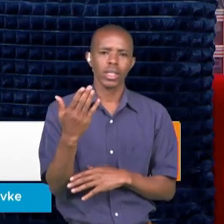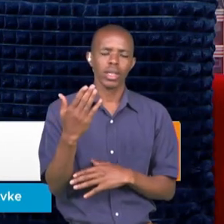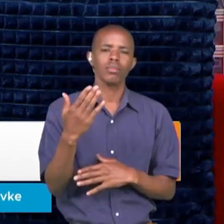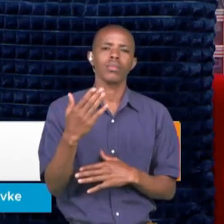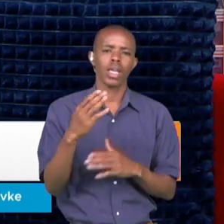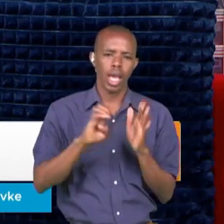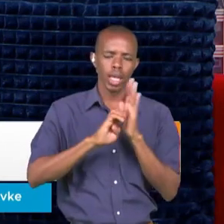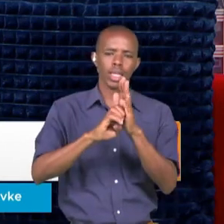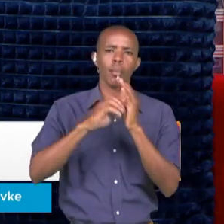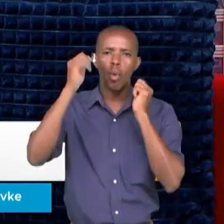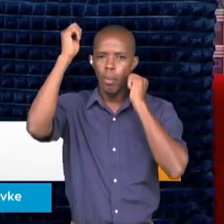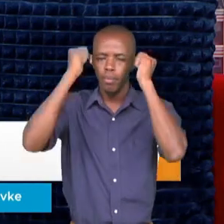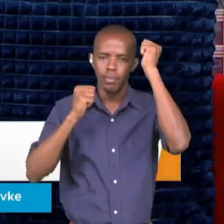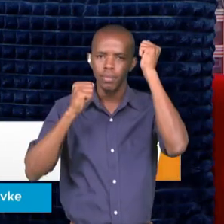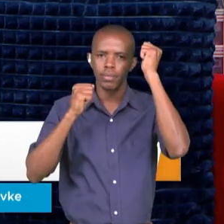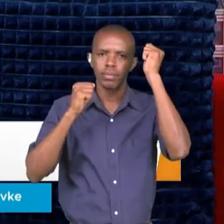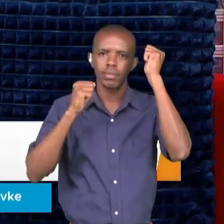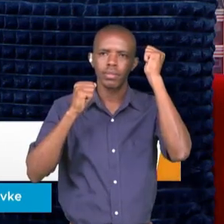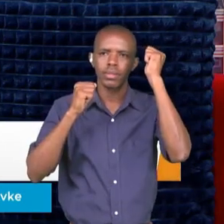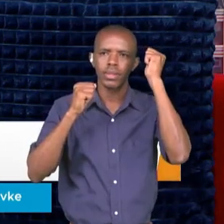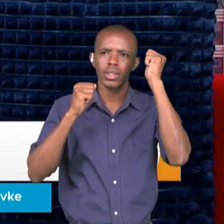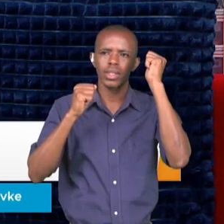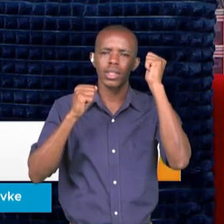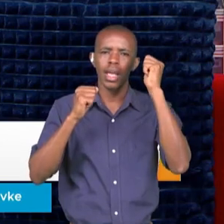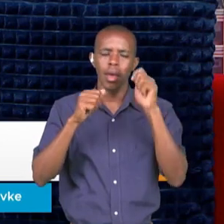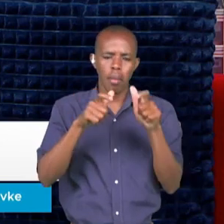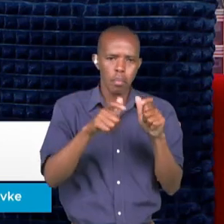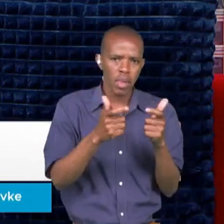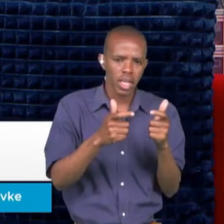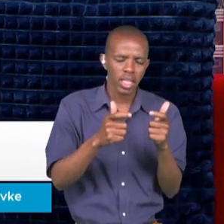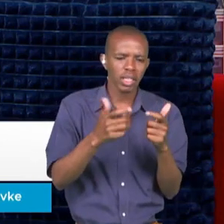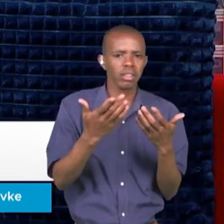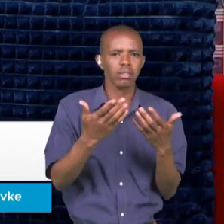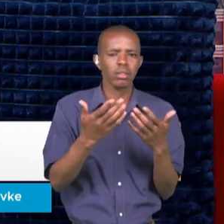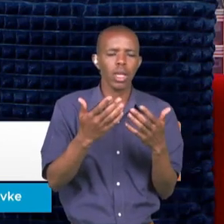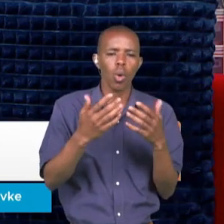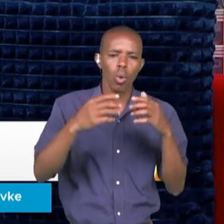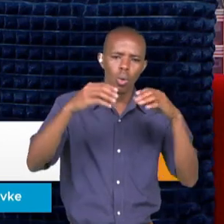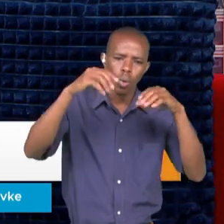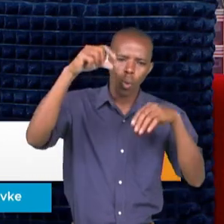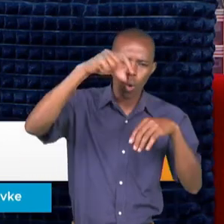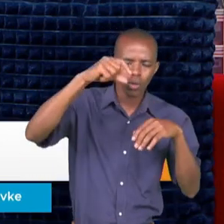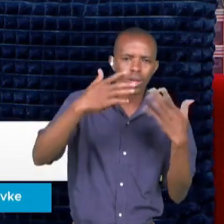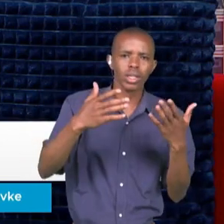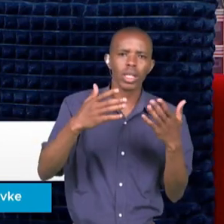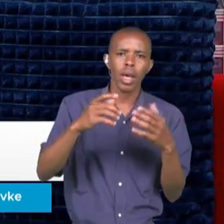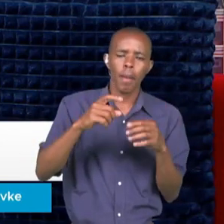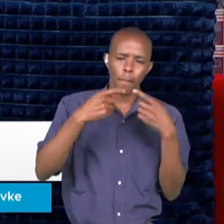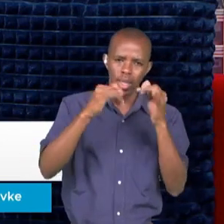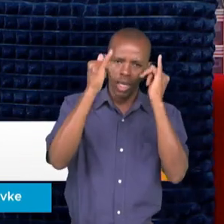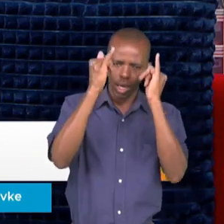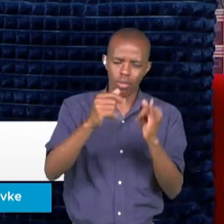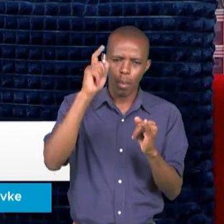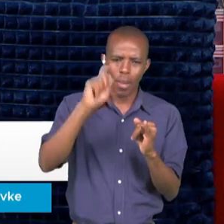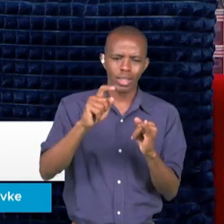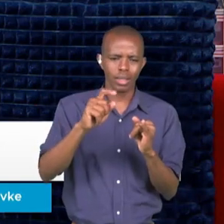military. I don't know if it's in the media. It's a factor, probably. But someone has to look